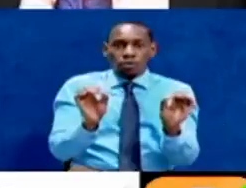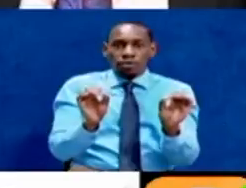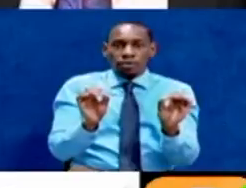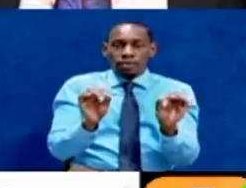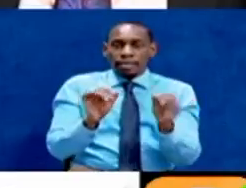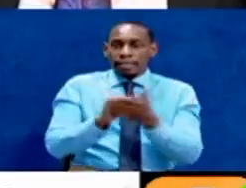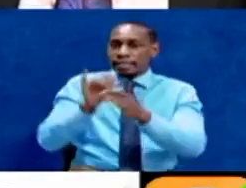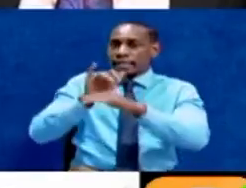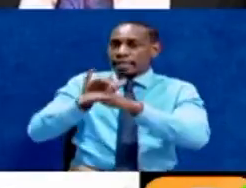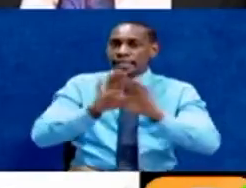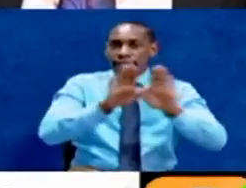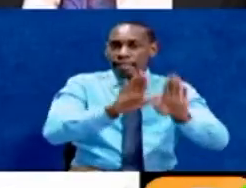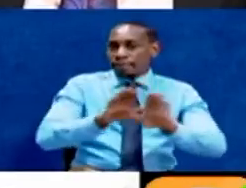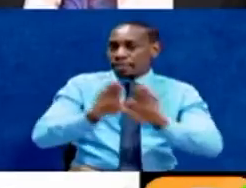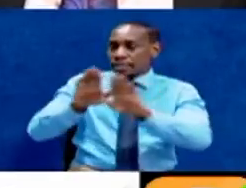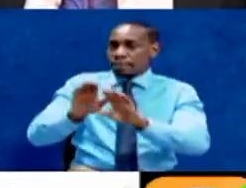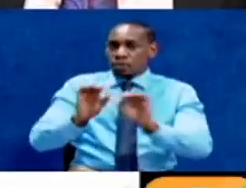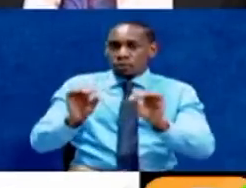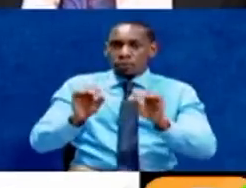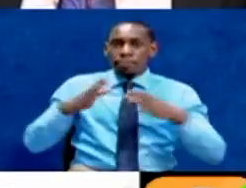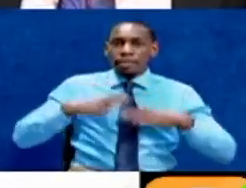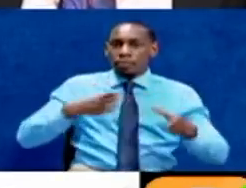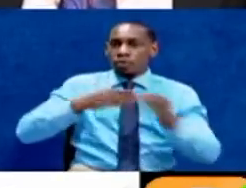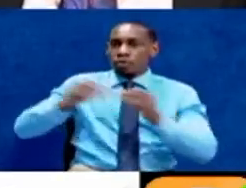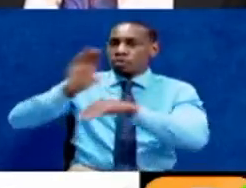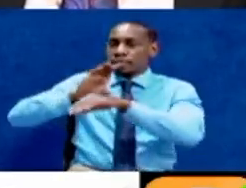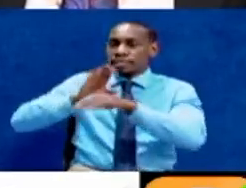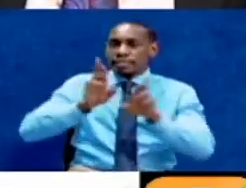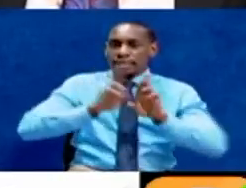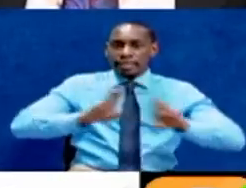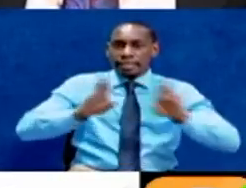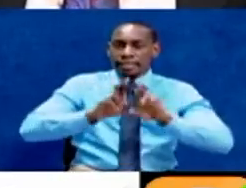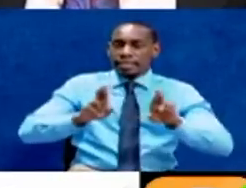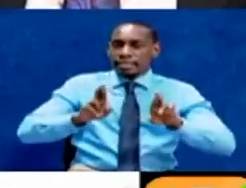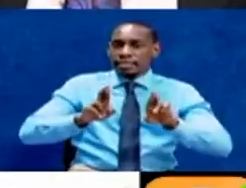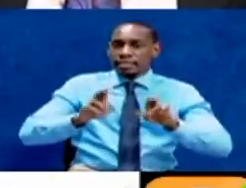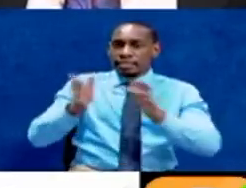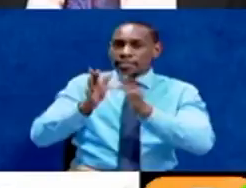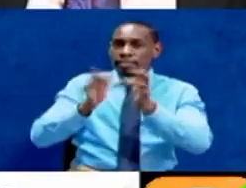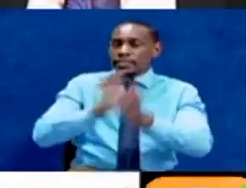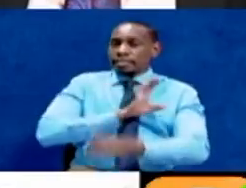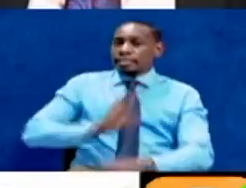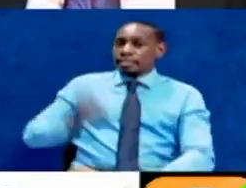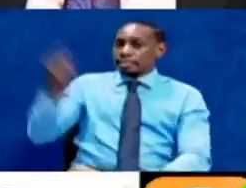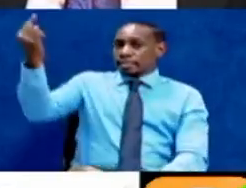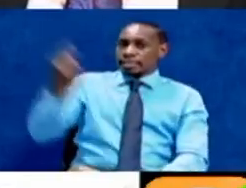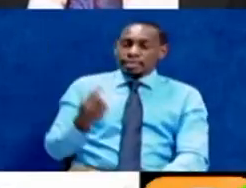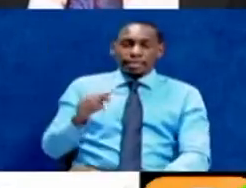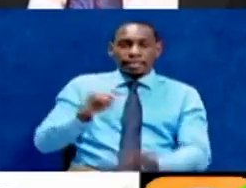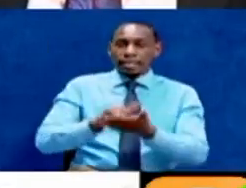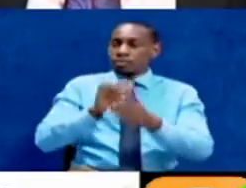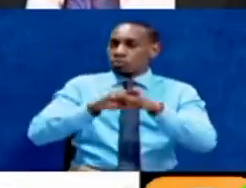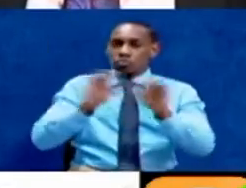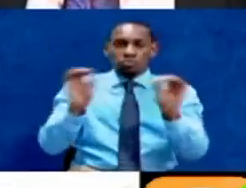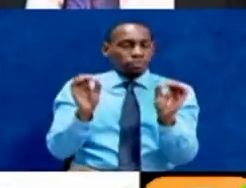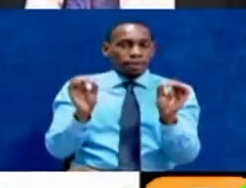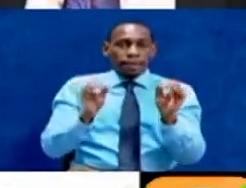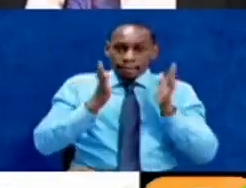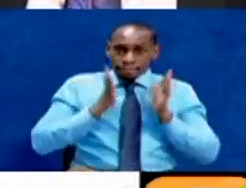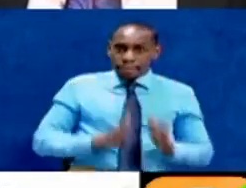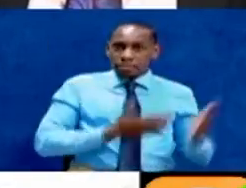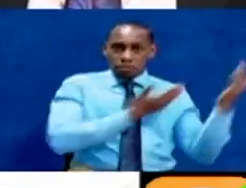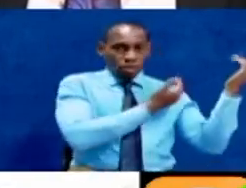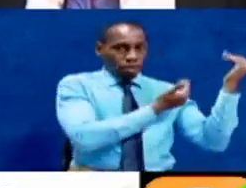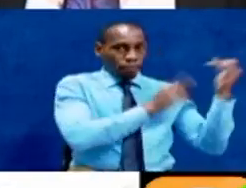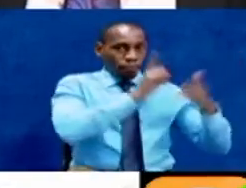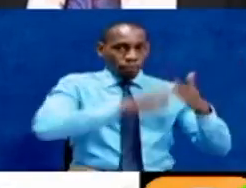not doing premature campaigns, that because people are going to church and preparing to, for the coming back of Jesus Christ, is to be disingenuous. I personally hope